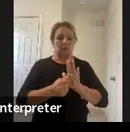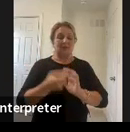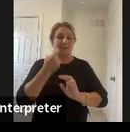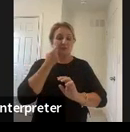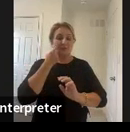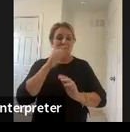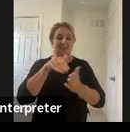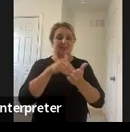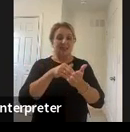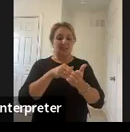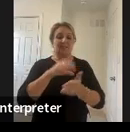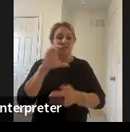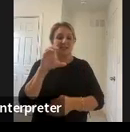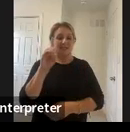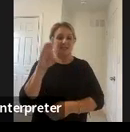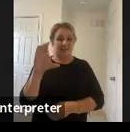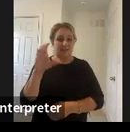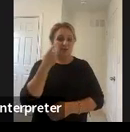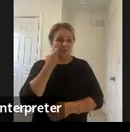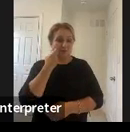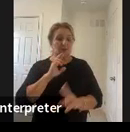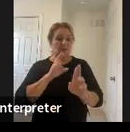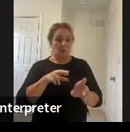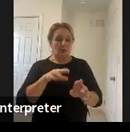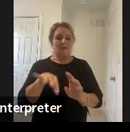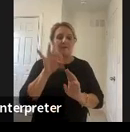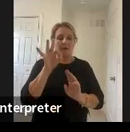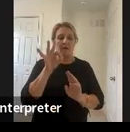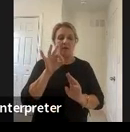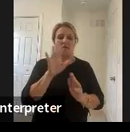Centers for Disease Control, the CDC, found that among